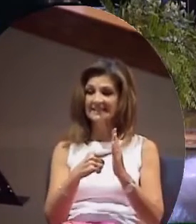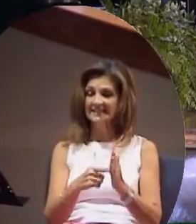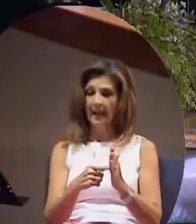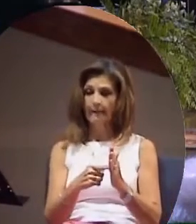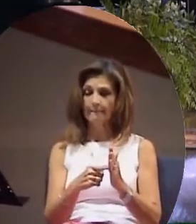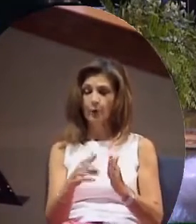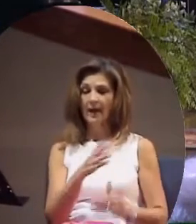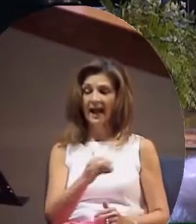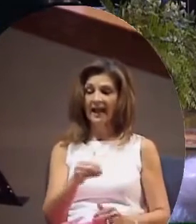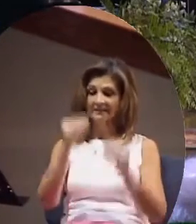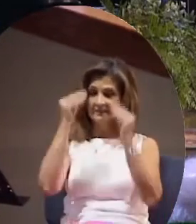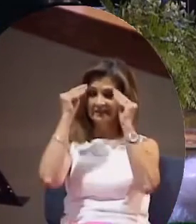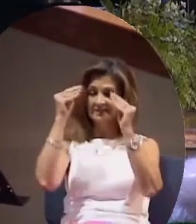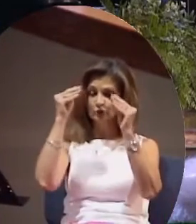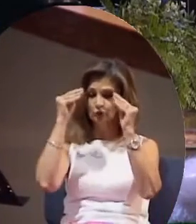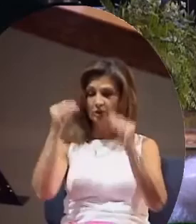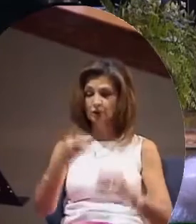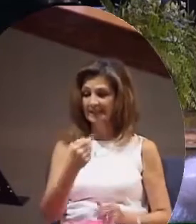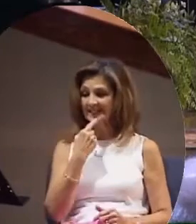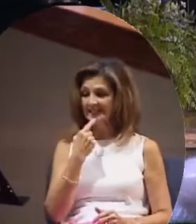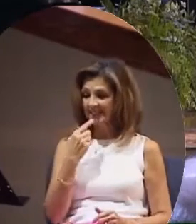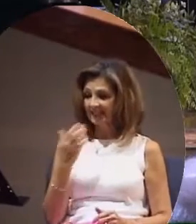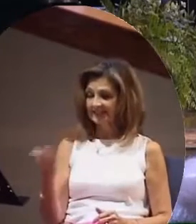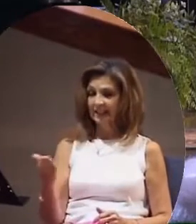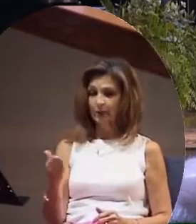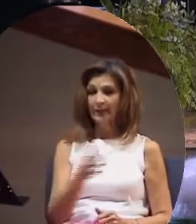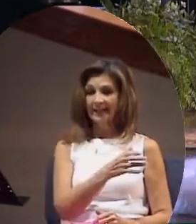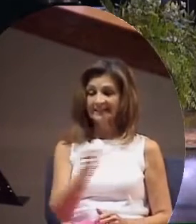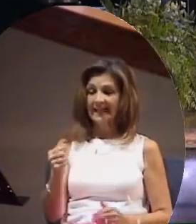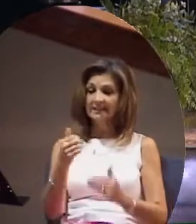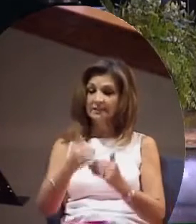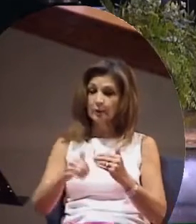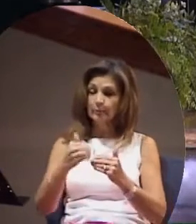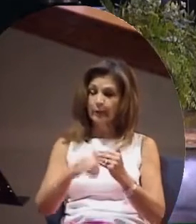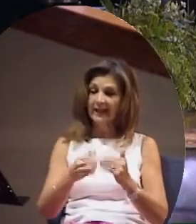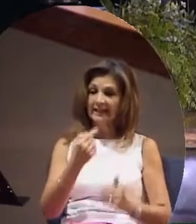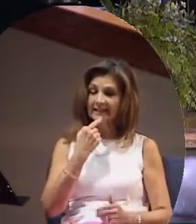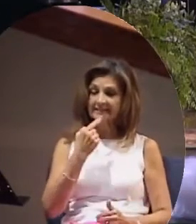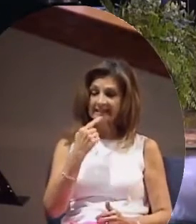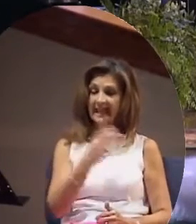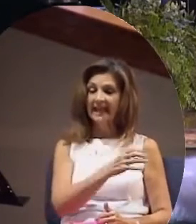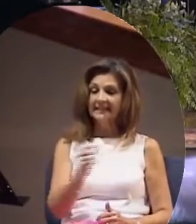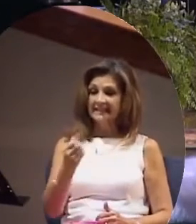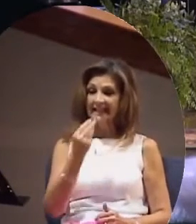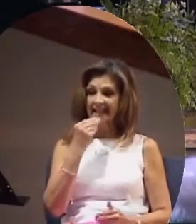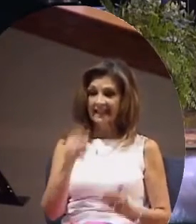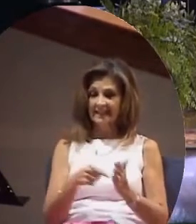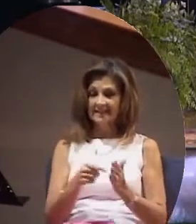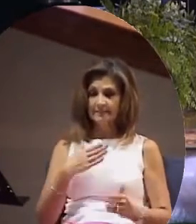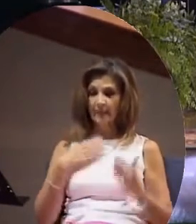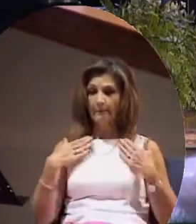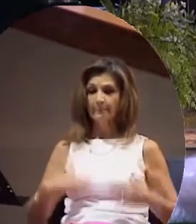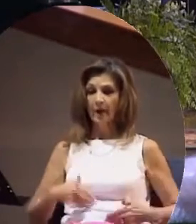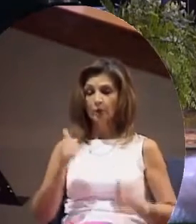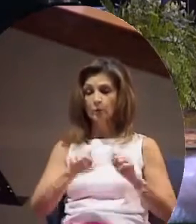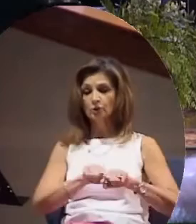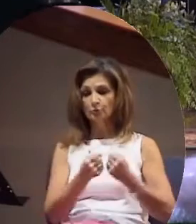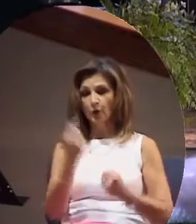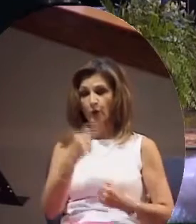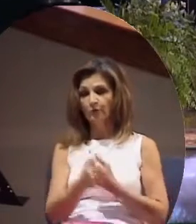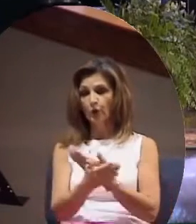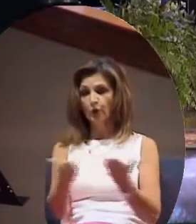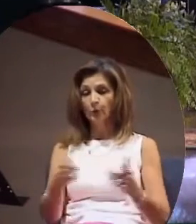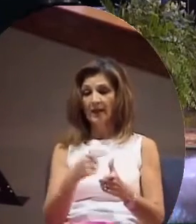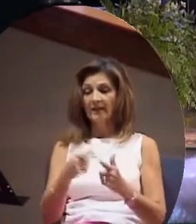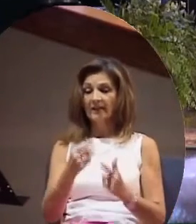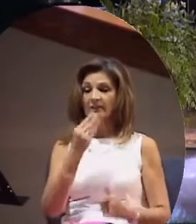and the instructions. And he says here that he takes the bread and he says, take, eat, this is my body, which is broken for you. And then